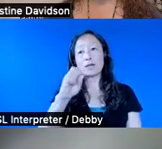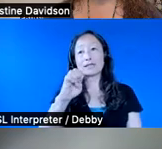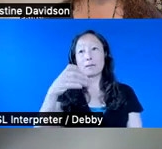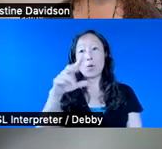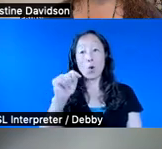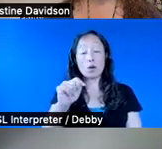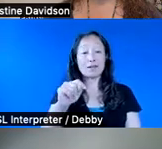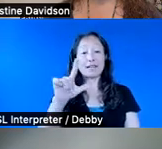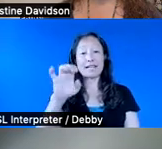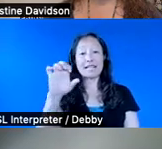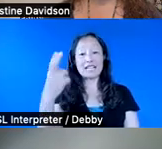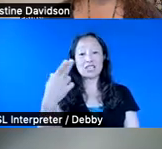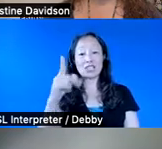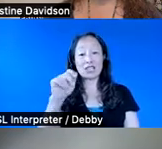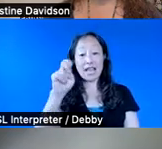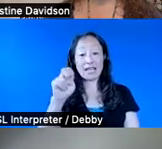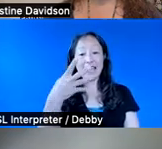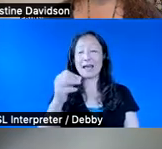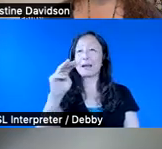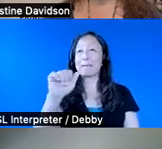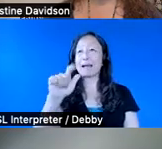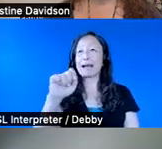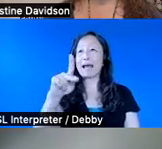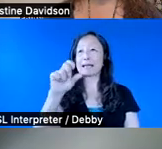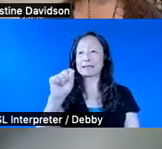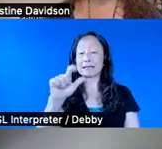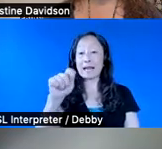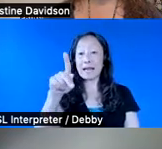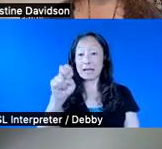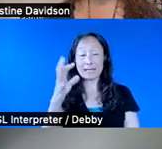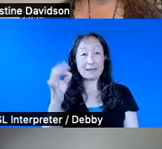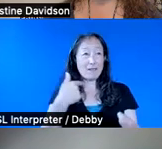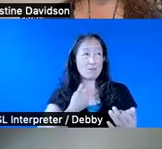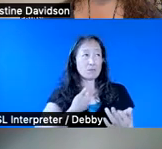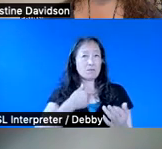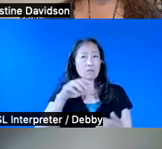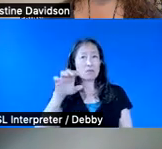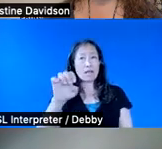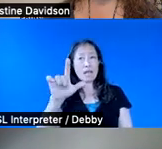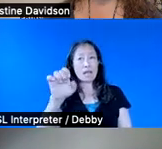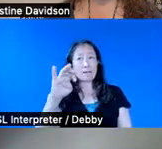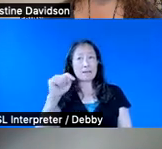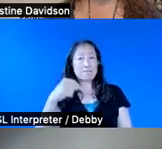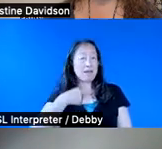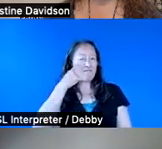Lake. If I were an element, I would be